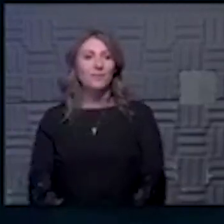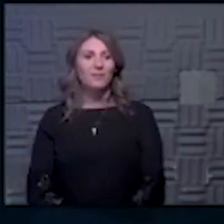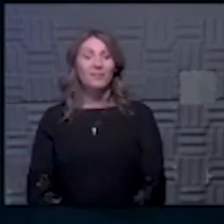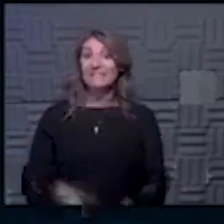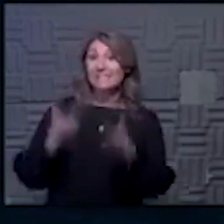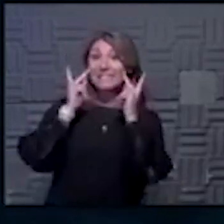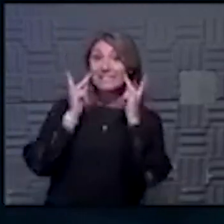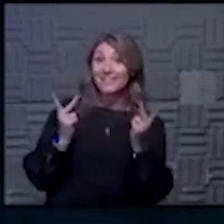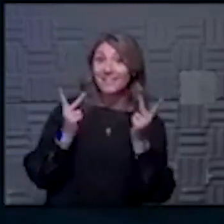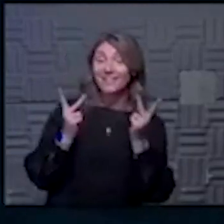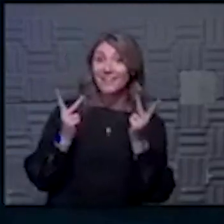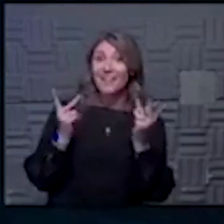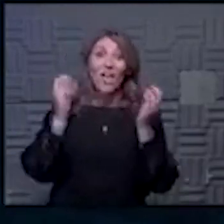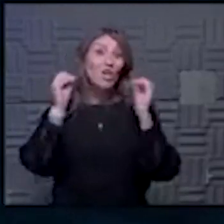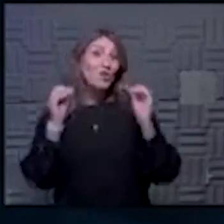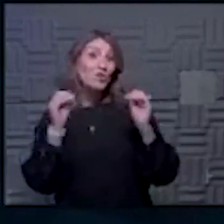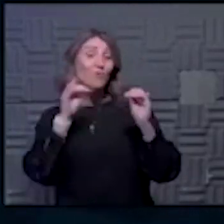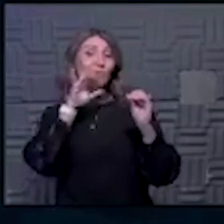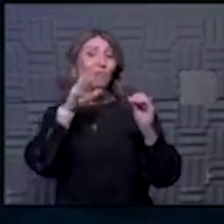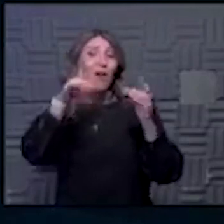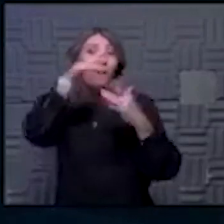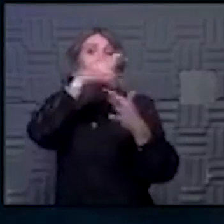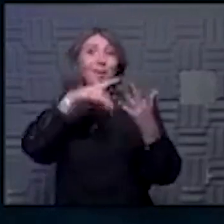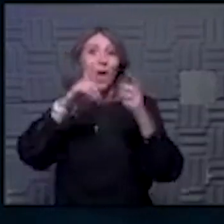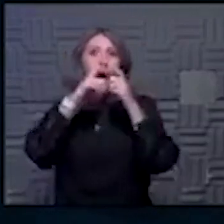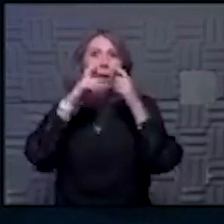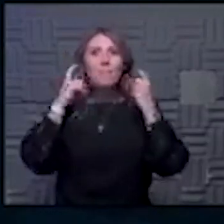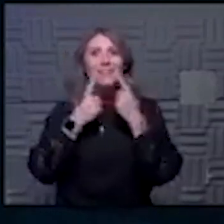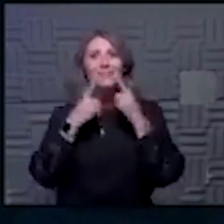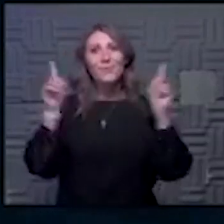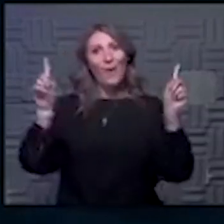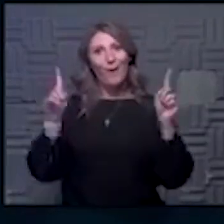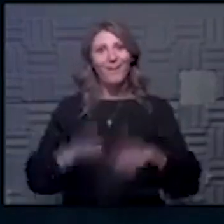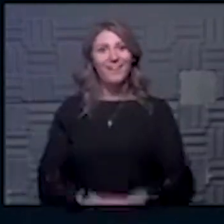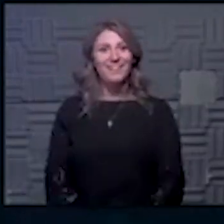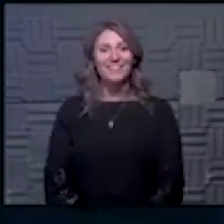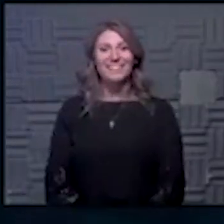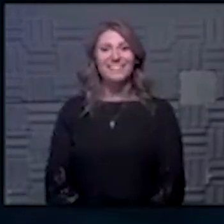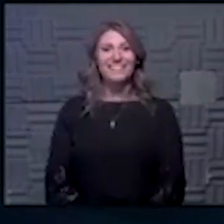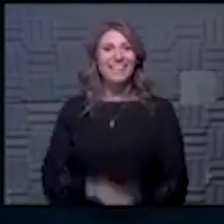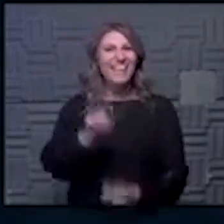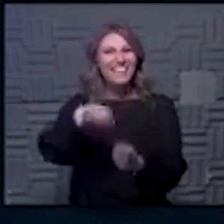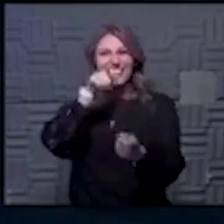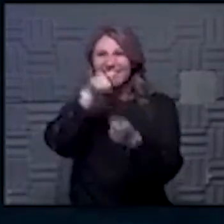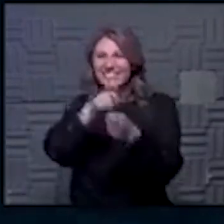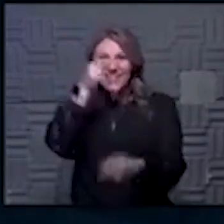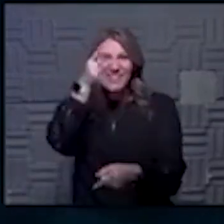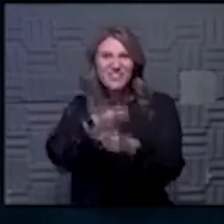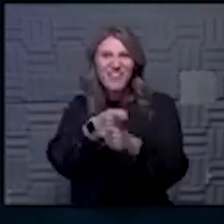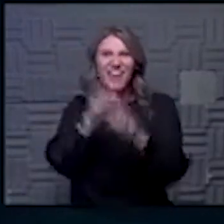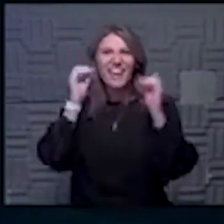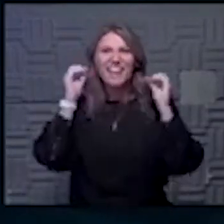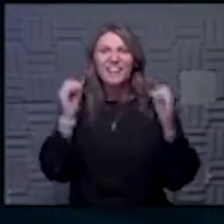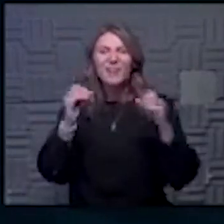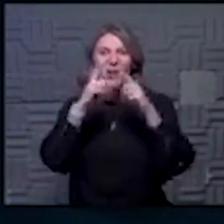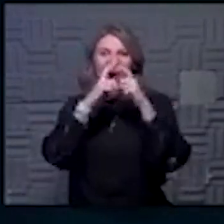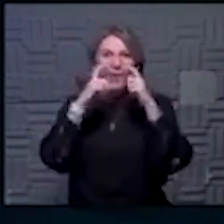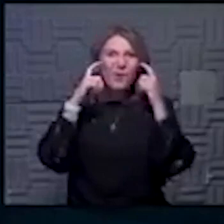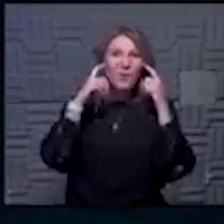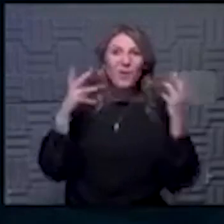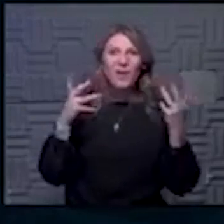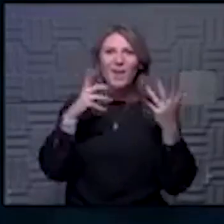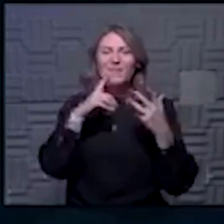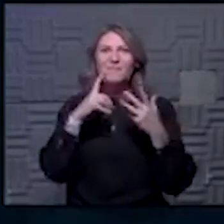See? No breath cloud. Masks work. That's exactly right. No breath cloud, masks